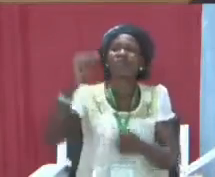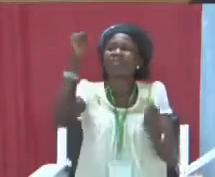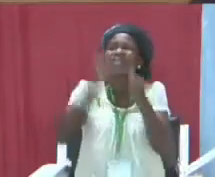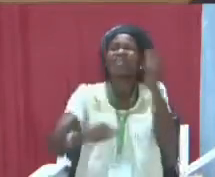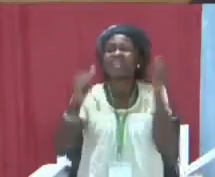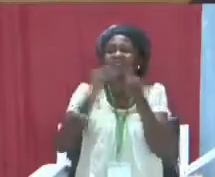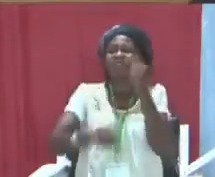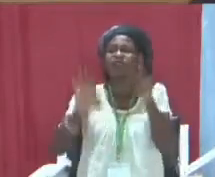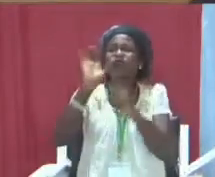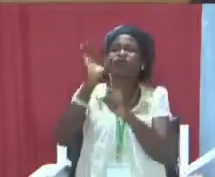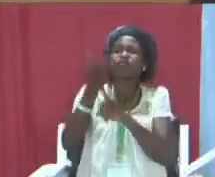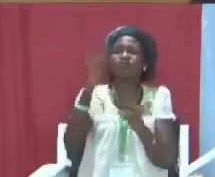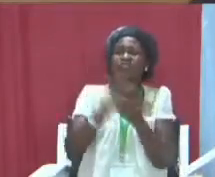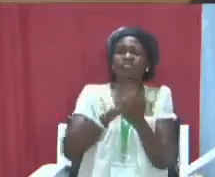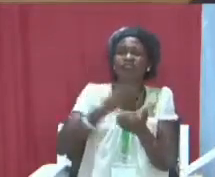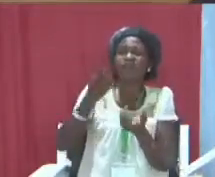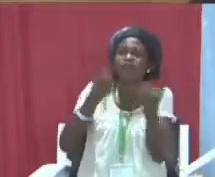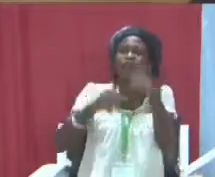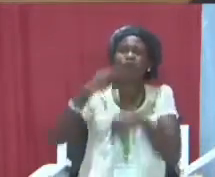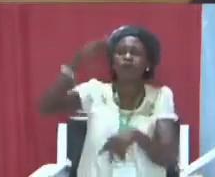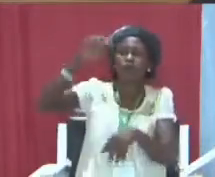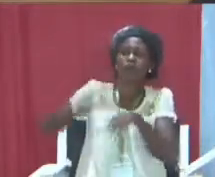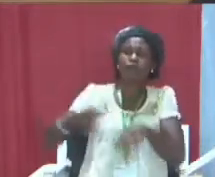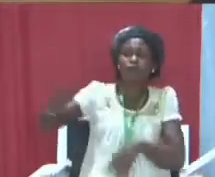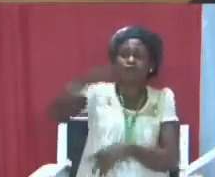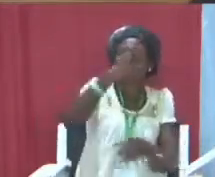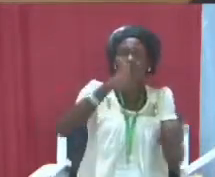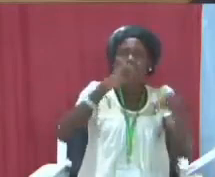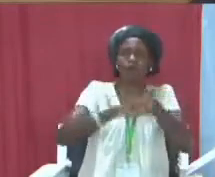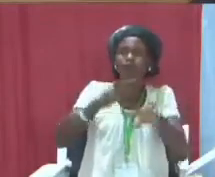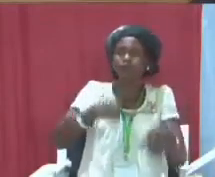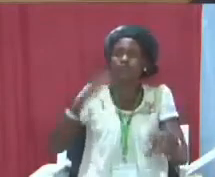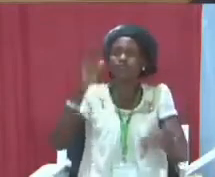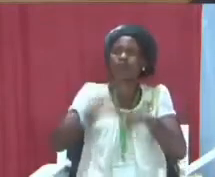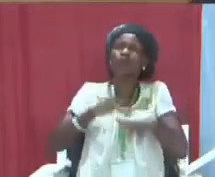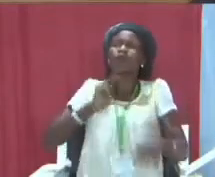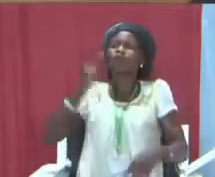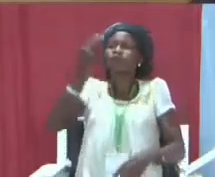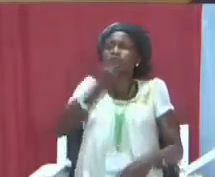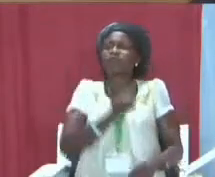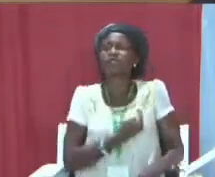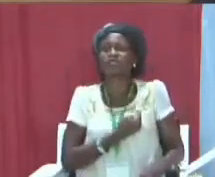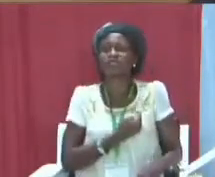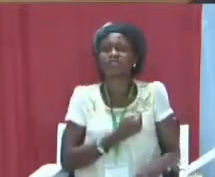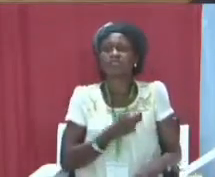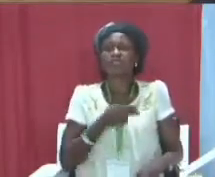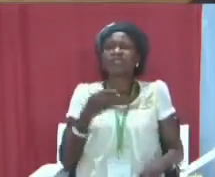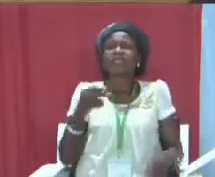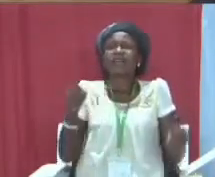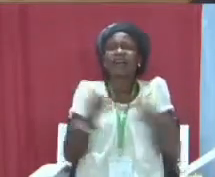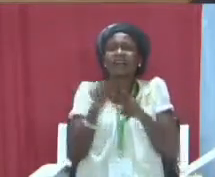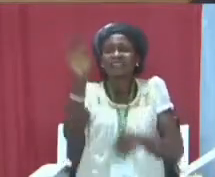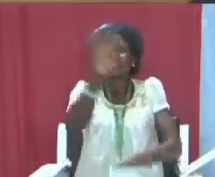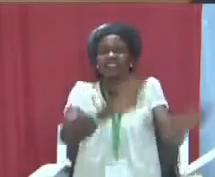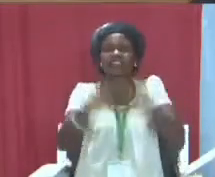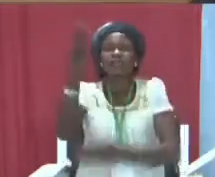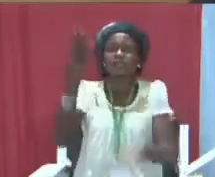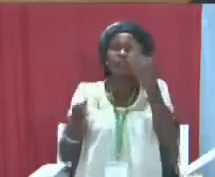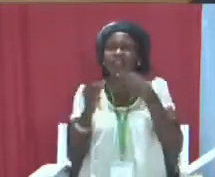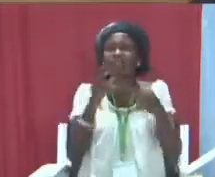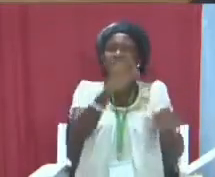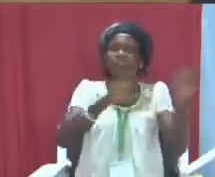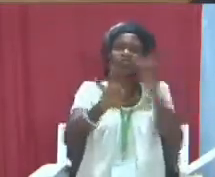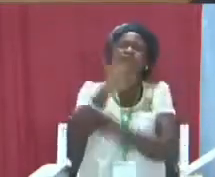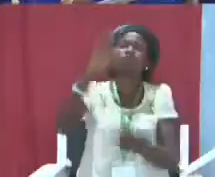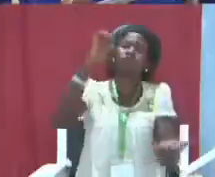every condition that has come upon you, upon me, upon us, as a siege, may the mercy of